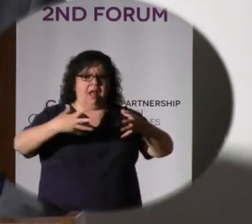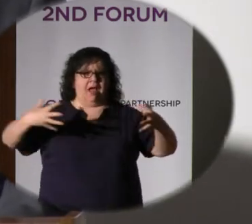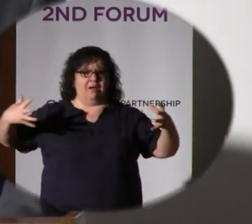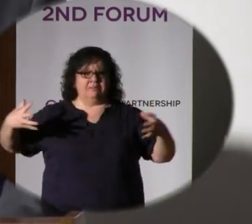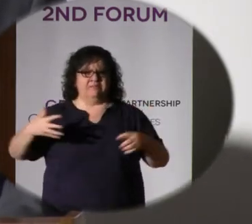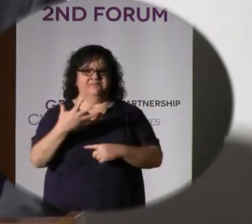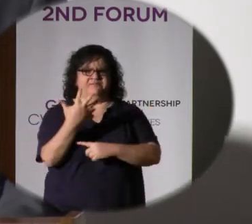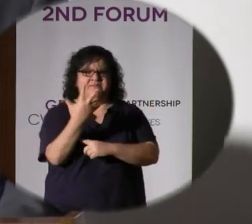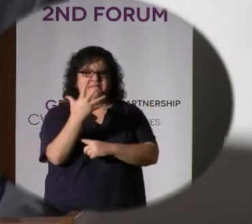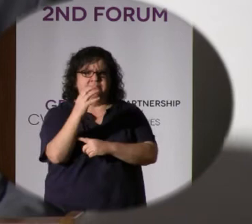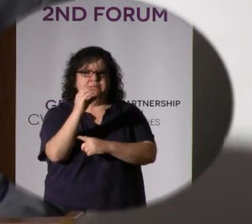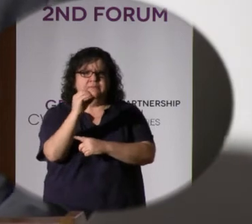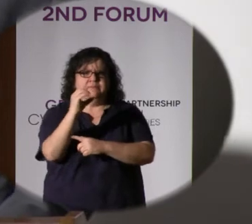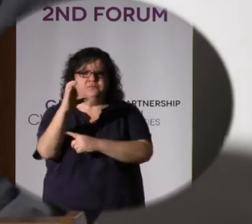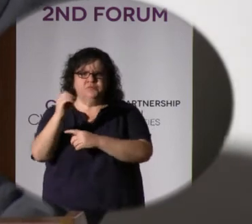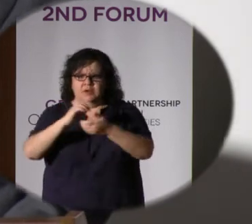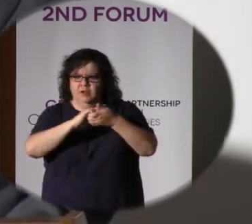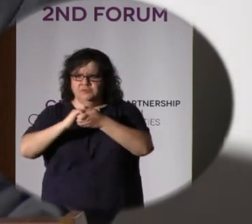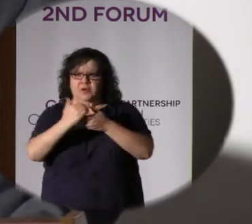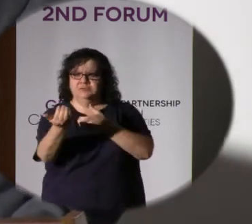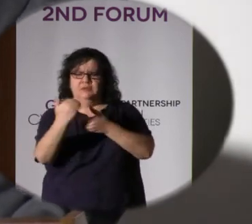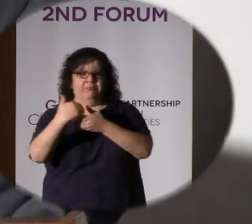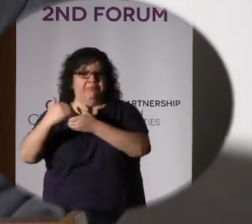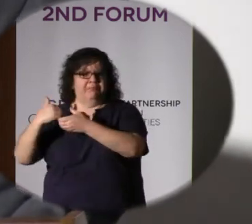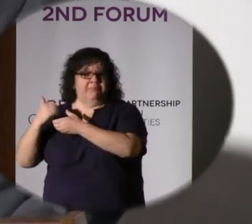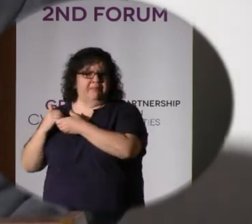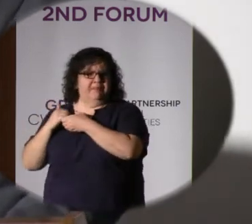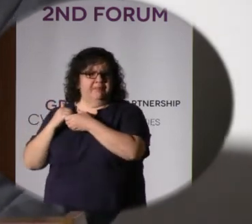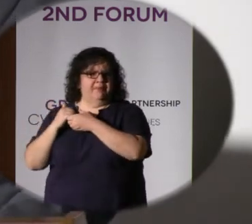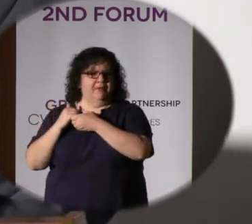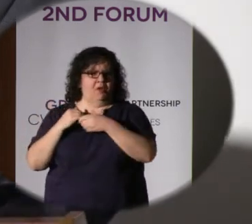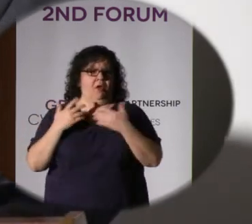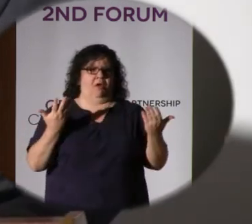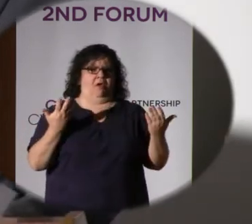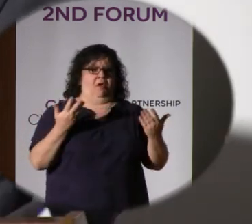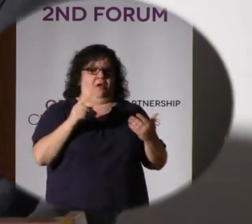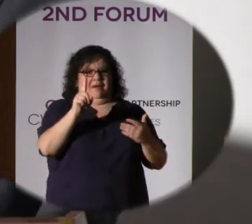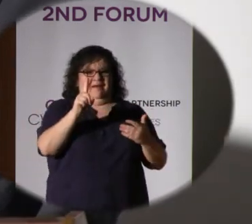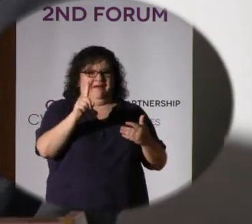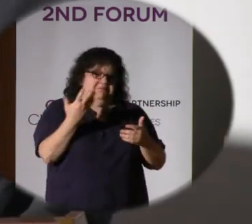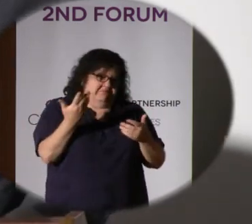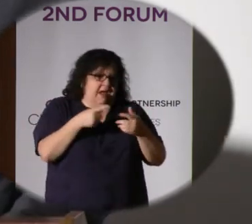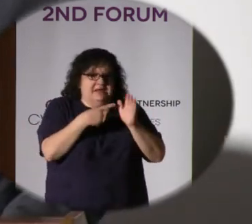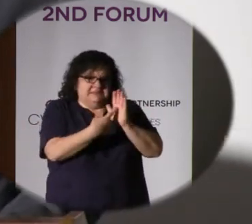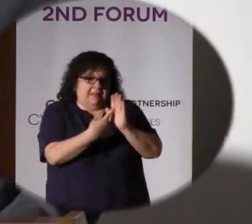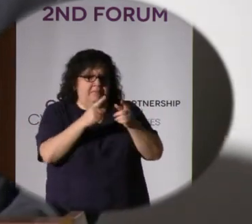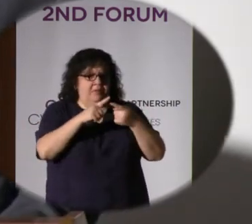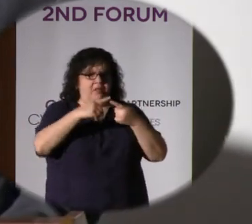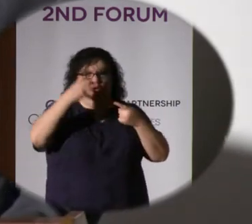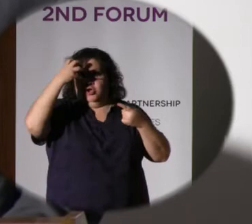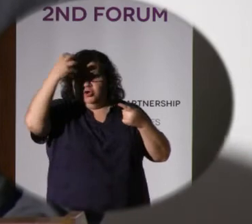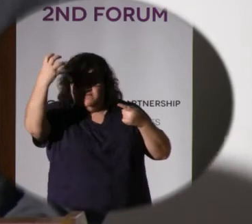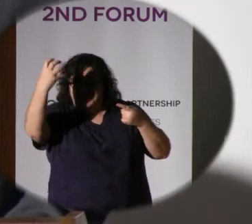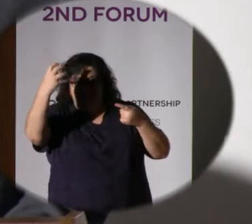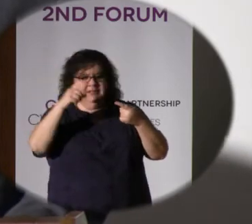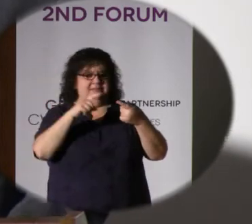governments, national and international civil society organizations, non-governmental